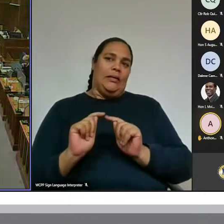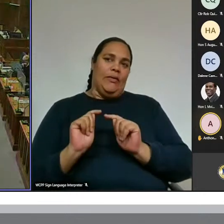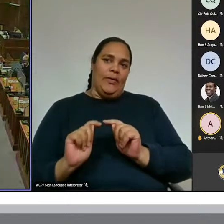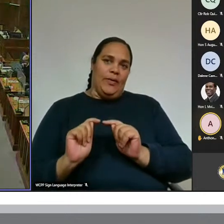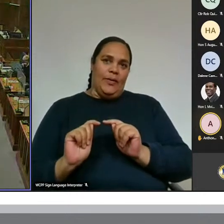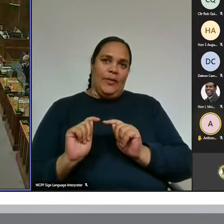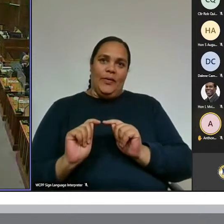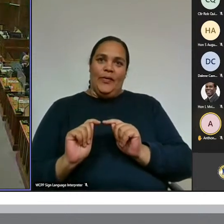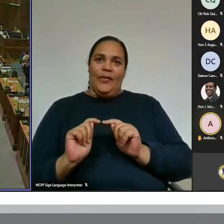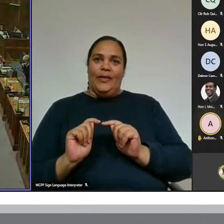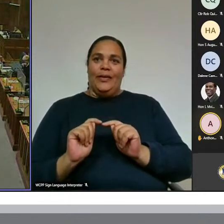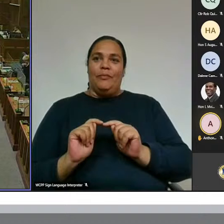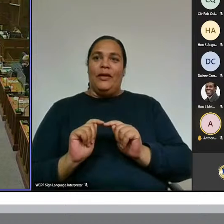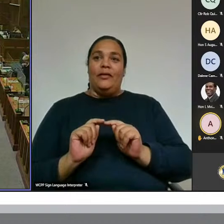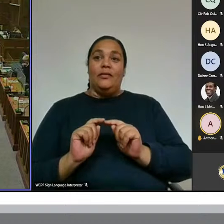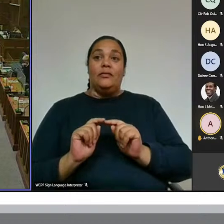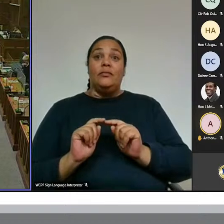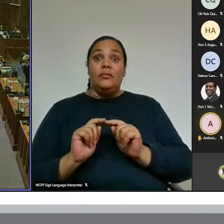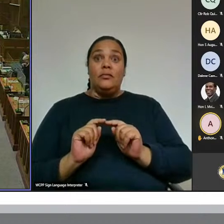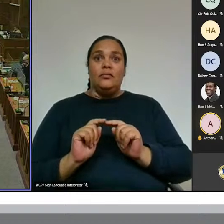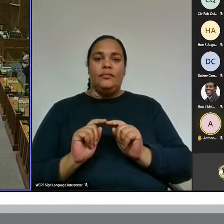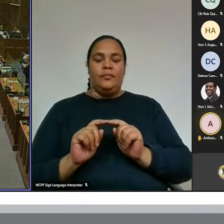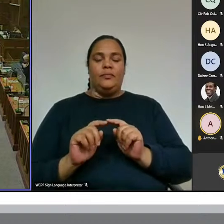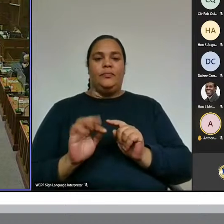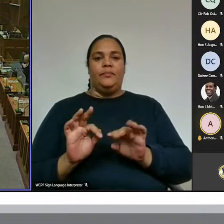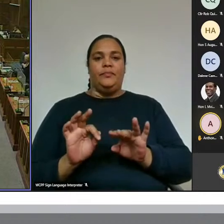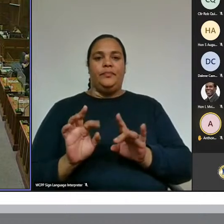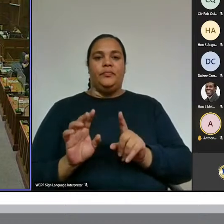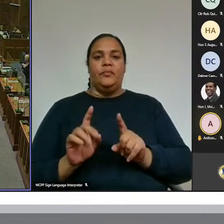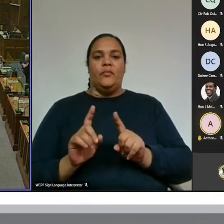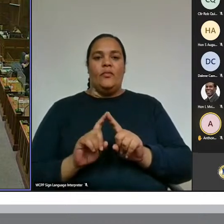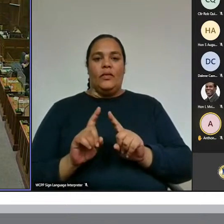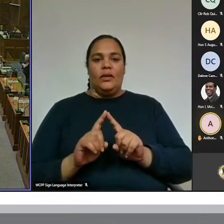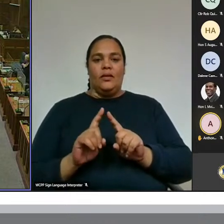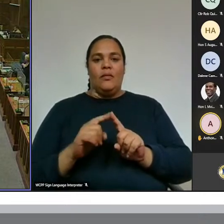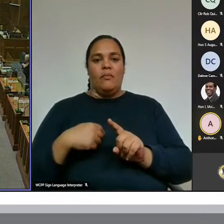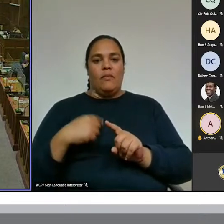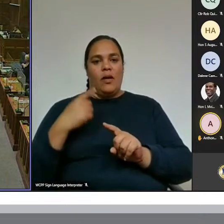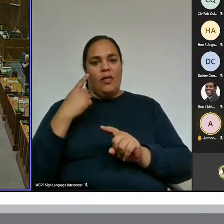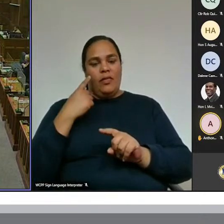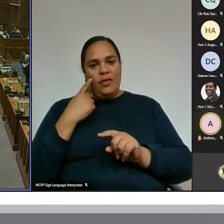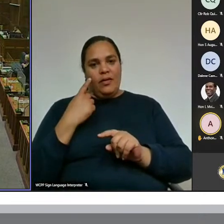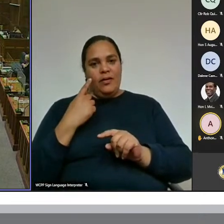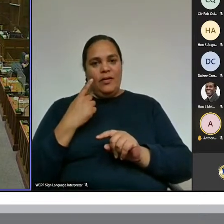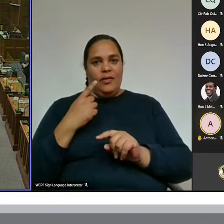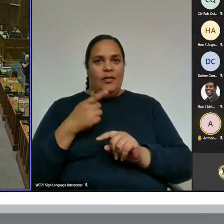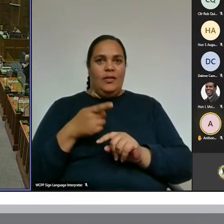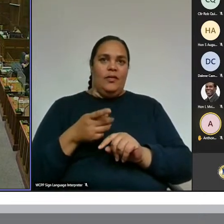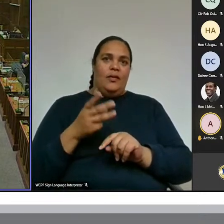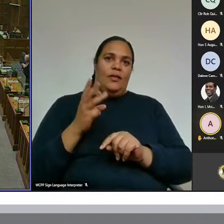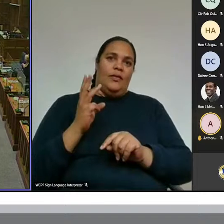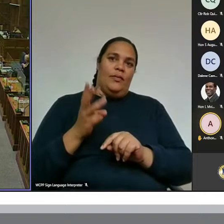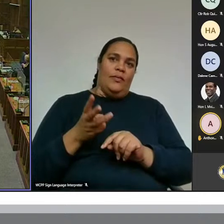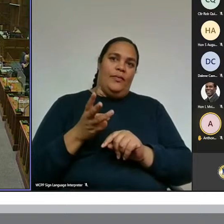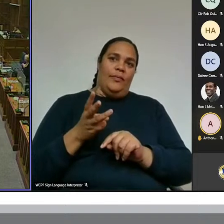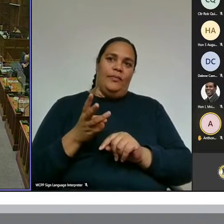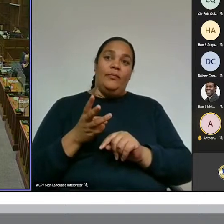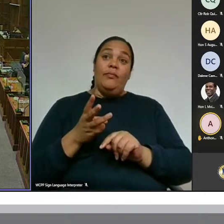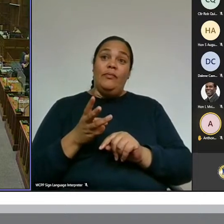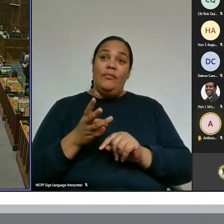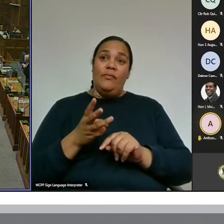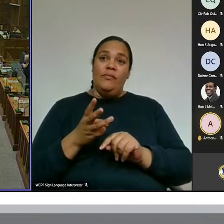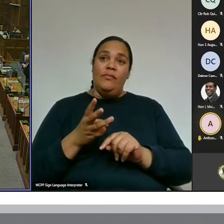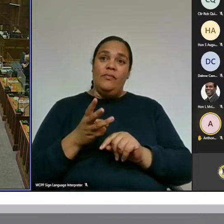be pursued, and I think it will be very helpful for both the